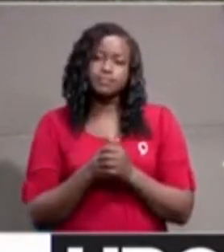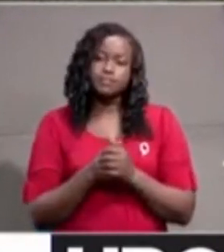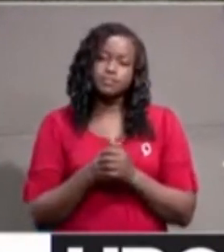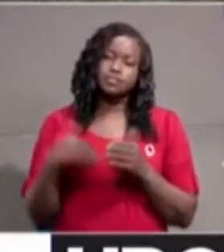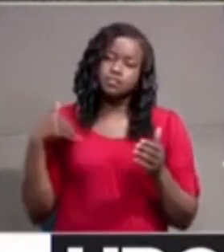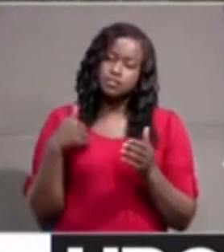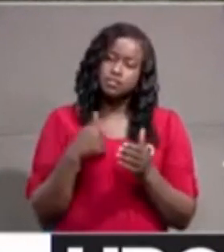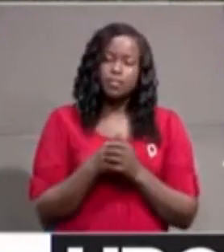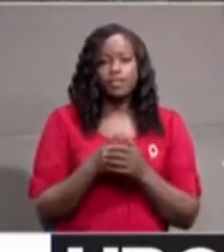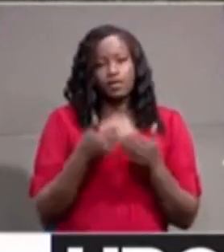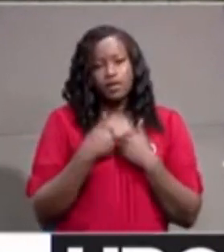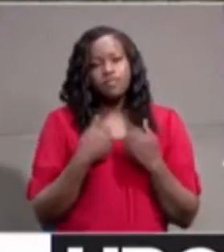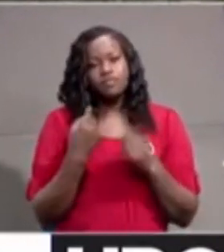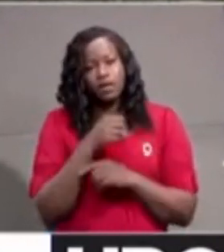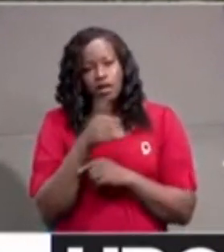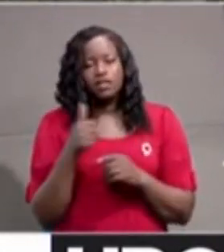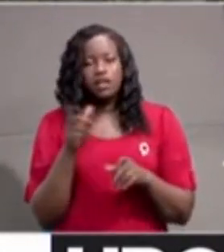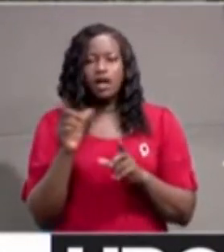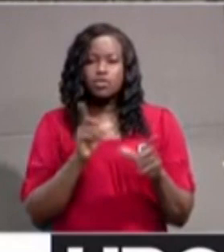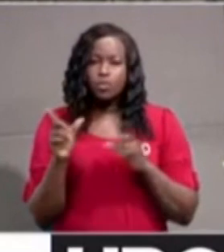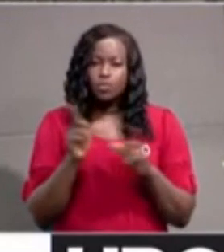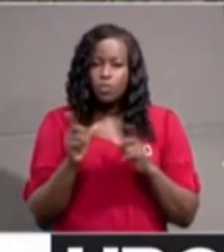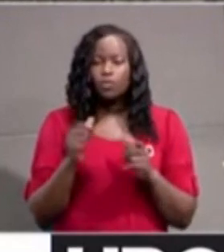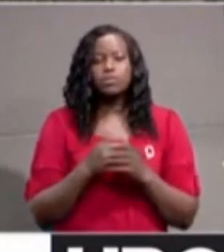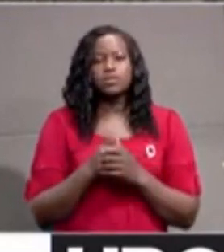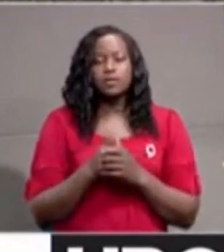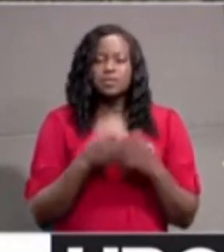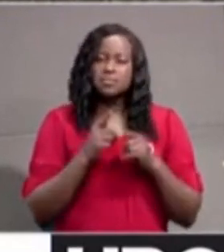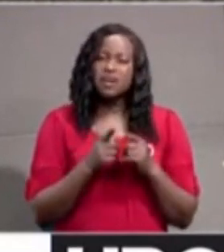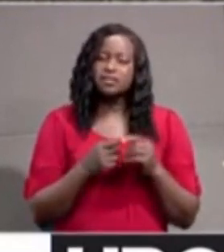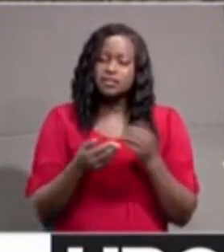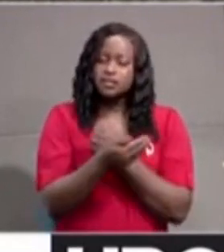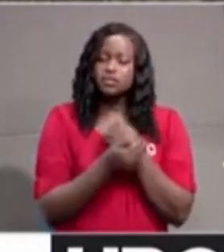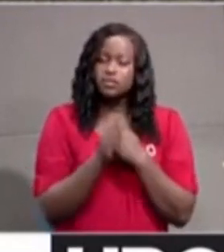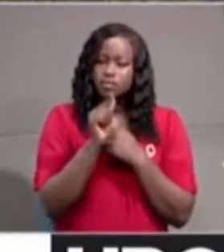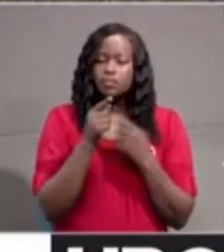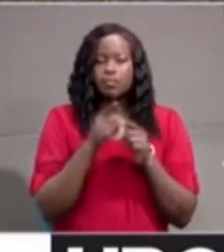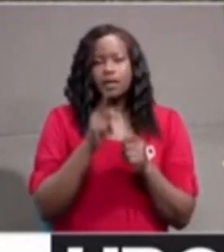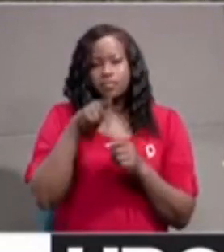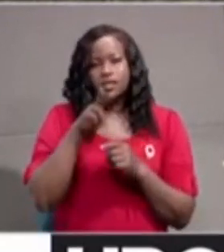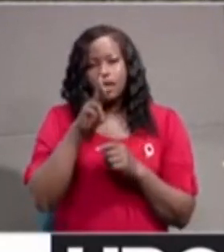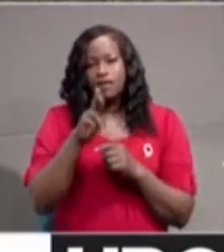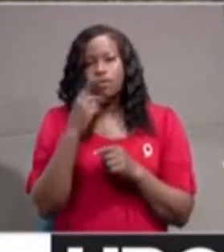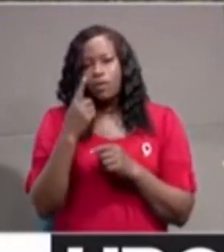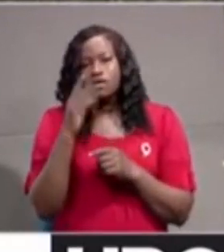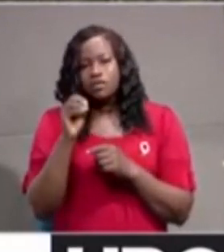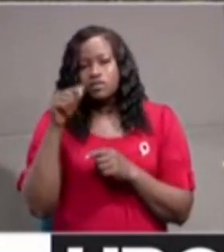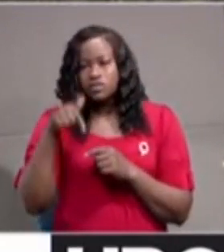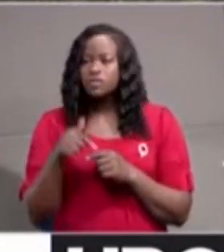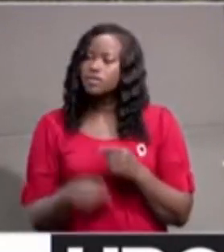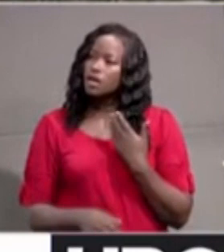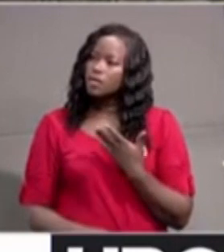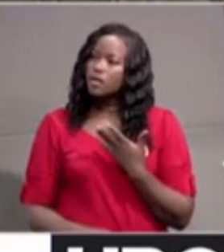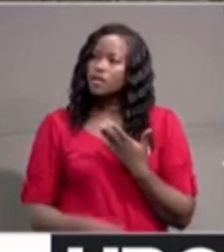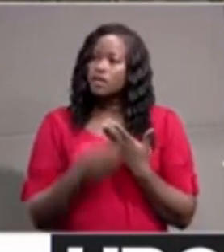have been growing other local varieties which are low yielding. But this PR107, as you have